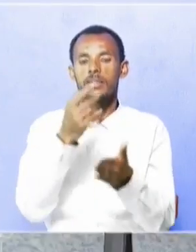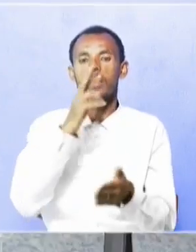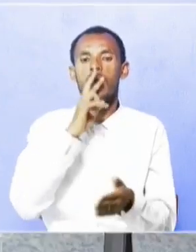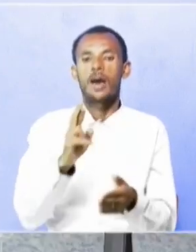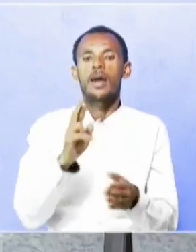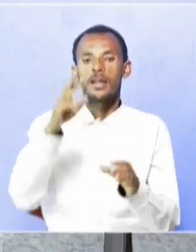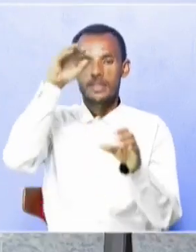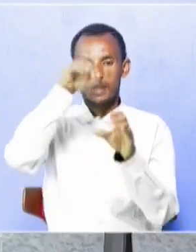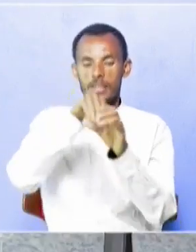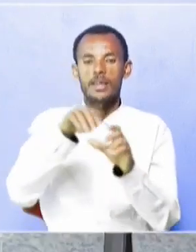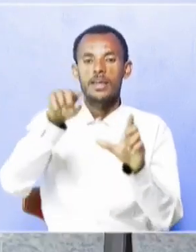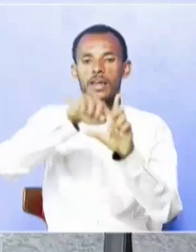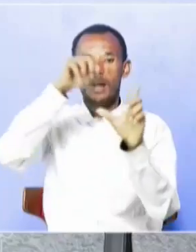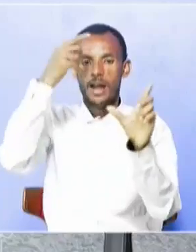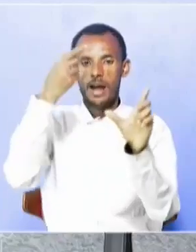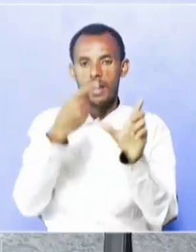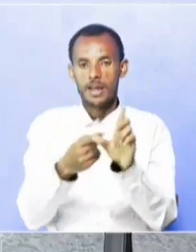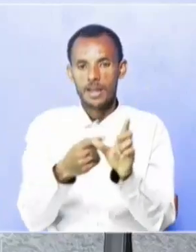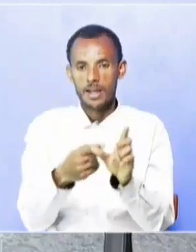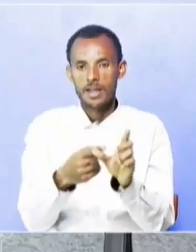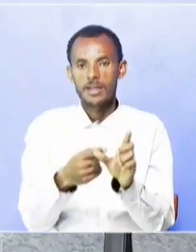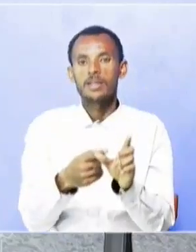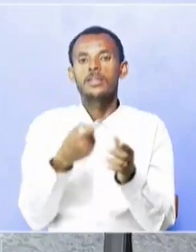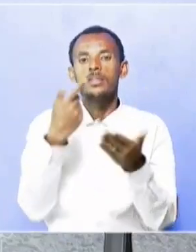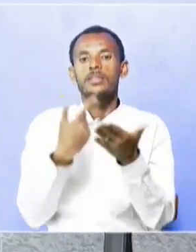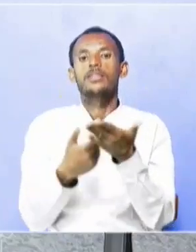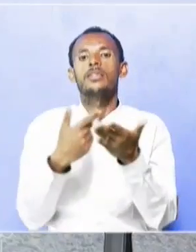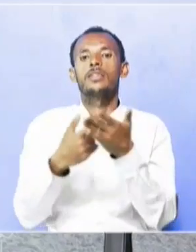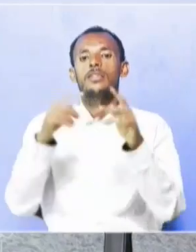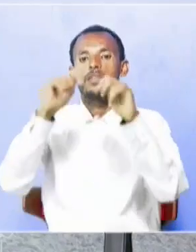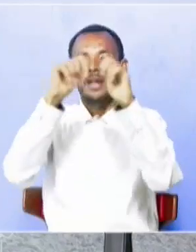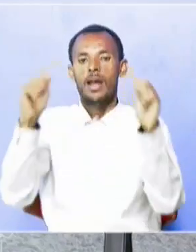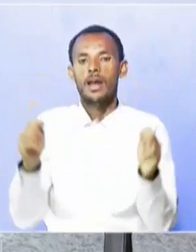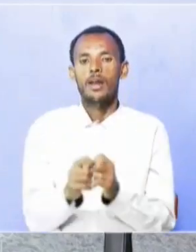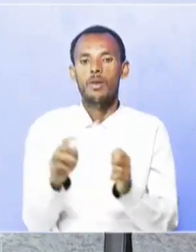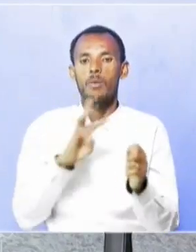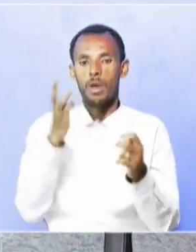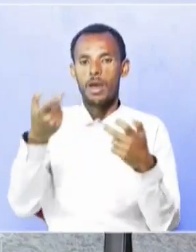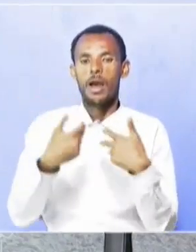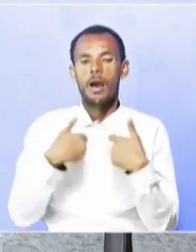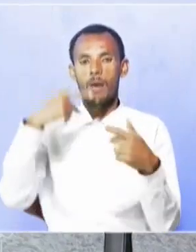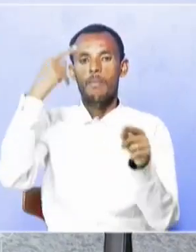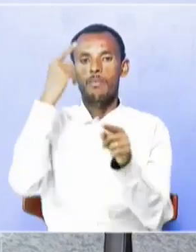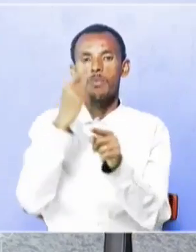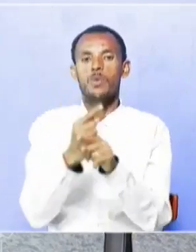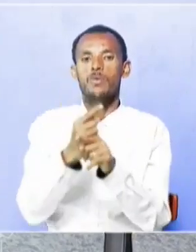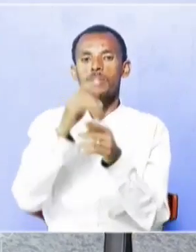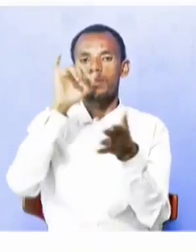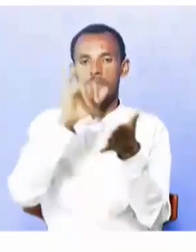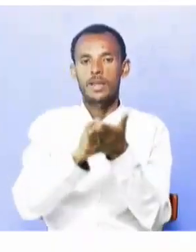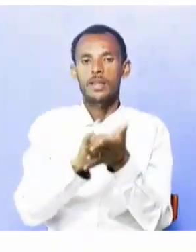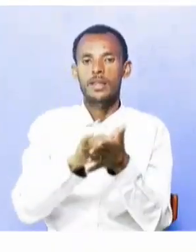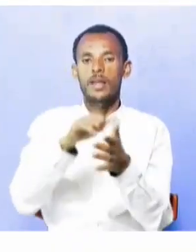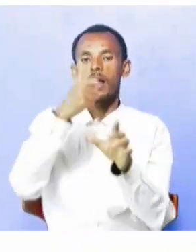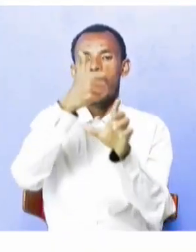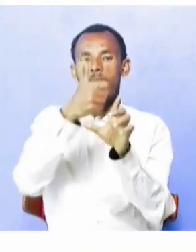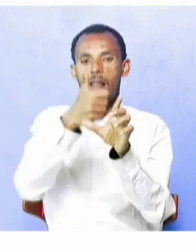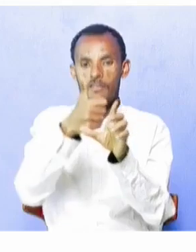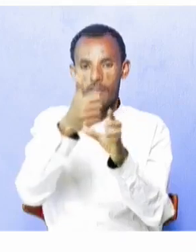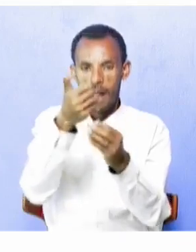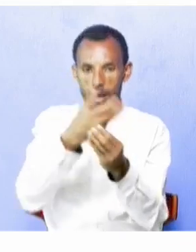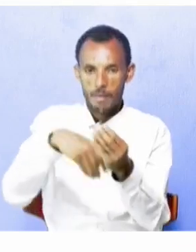the interior angles of this triangle, and we have proved that alpha